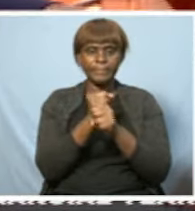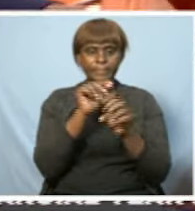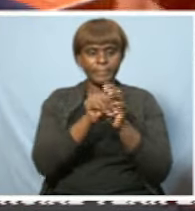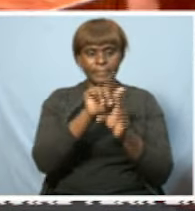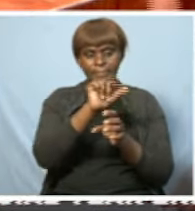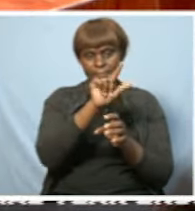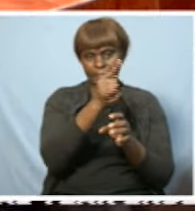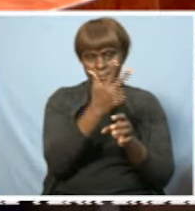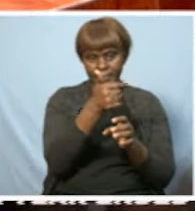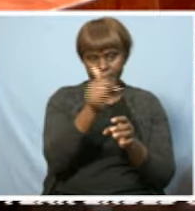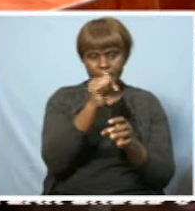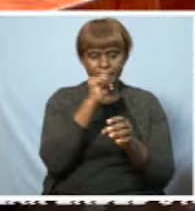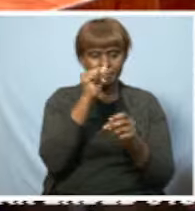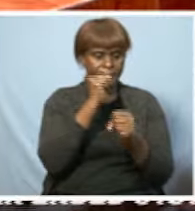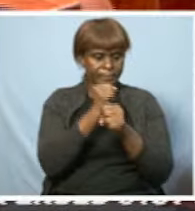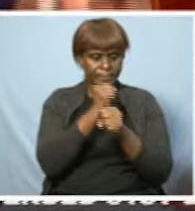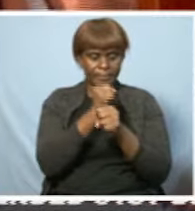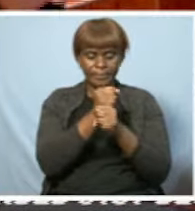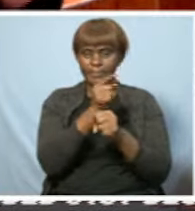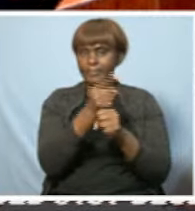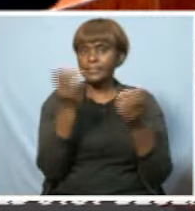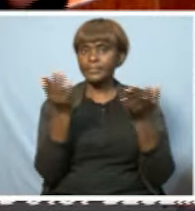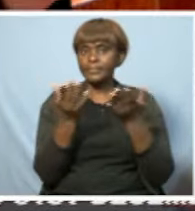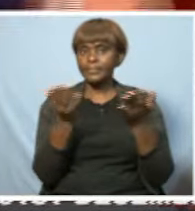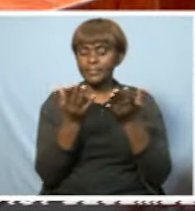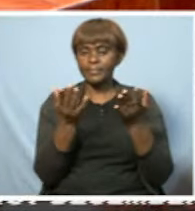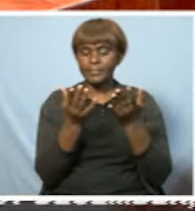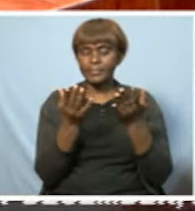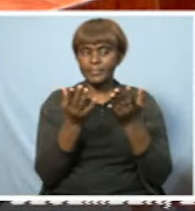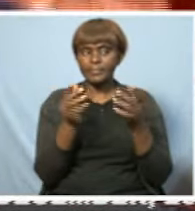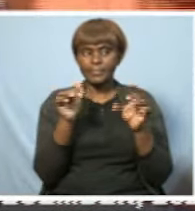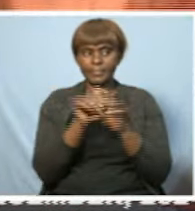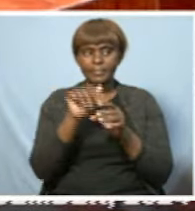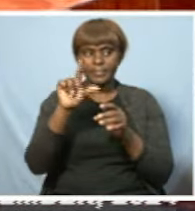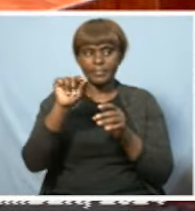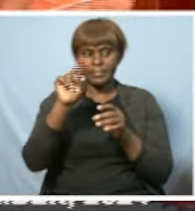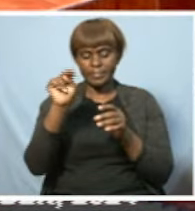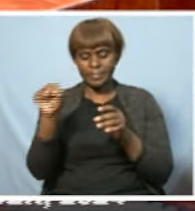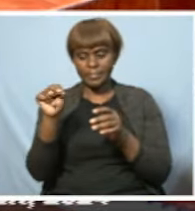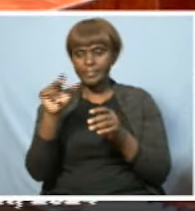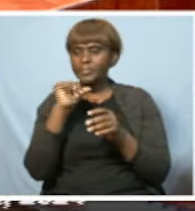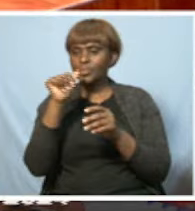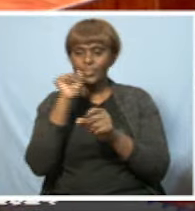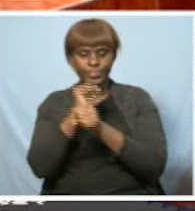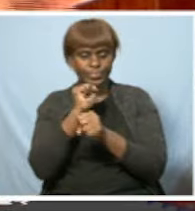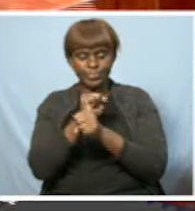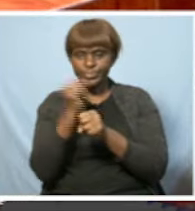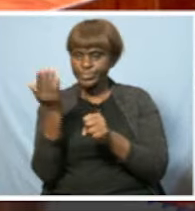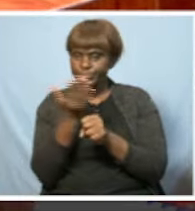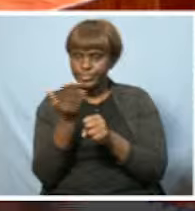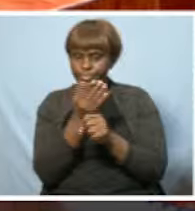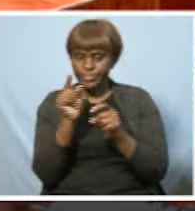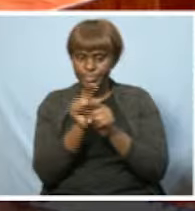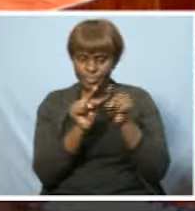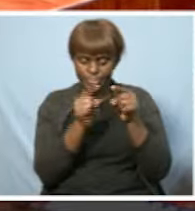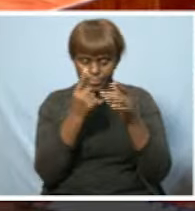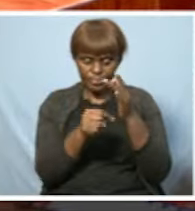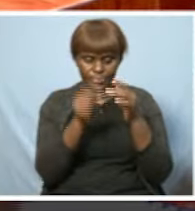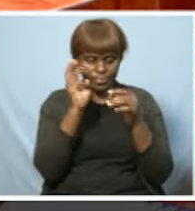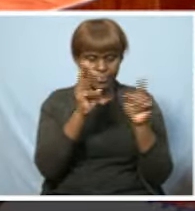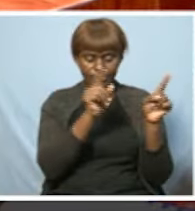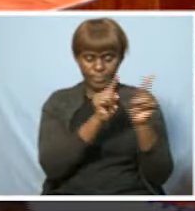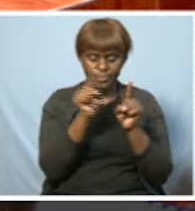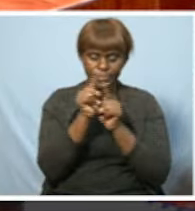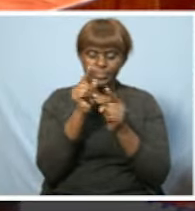2023, you didn't do these works. In 2022, you didn't do these works. And that also helps you